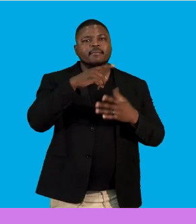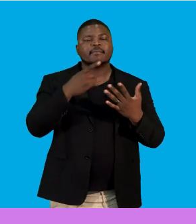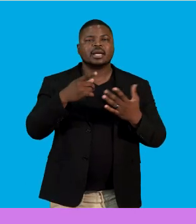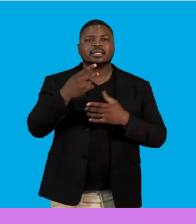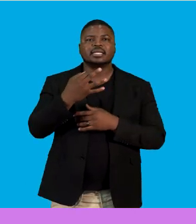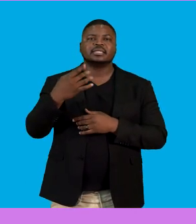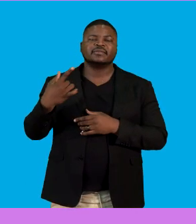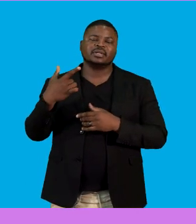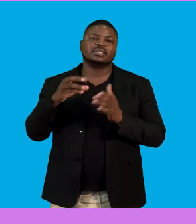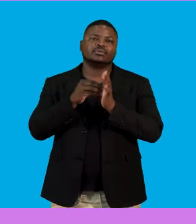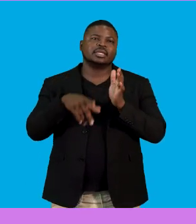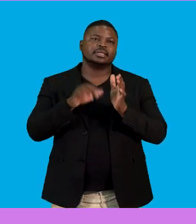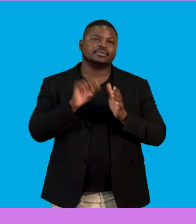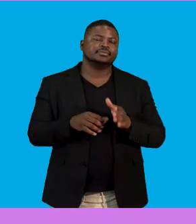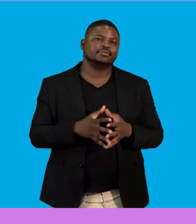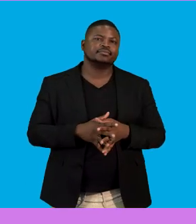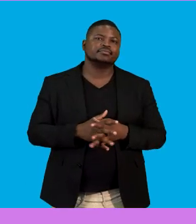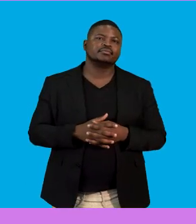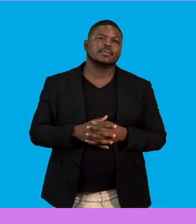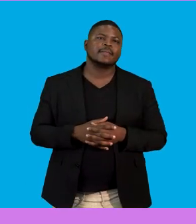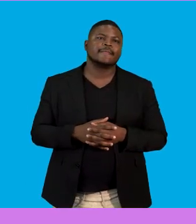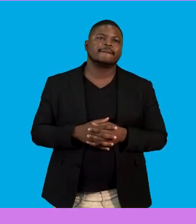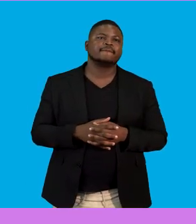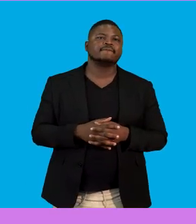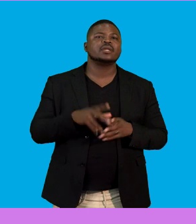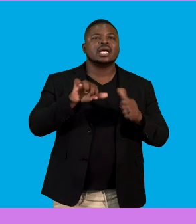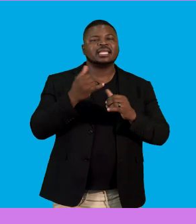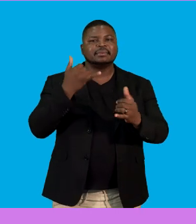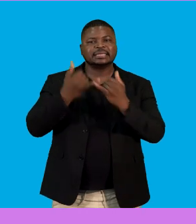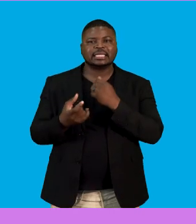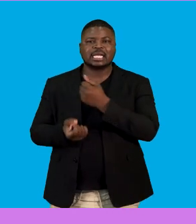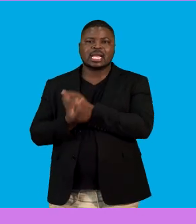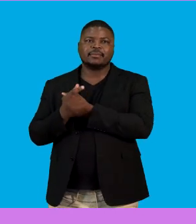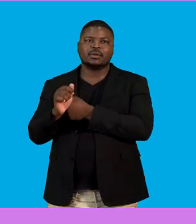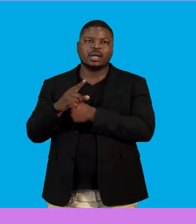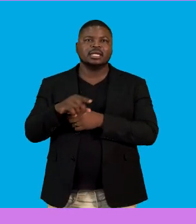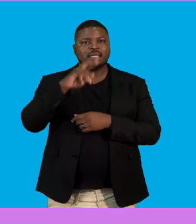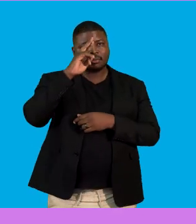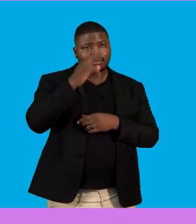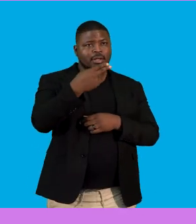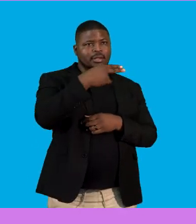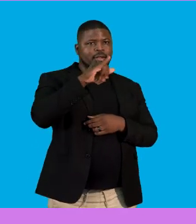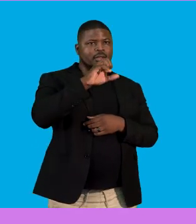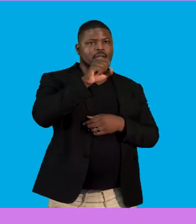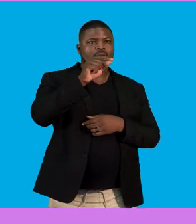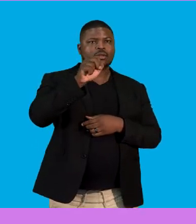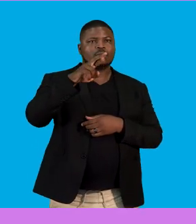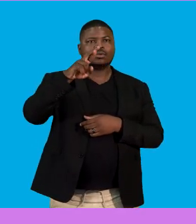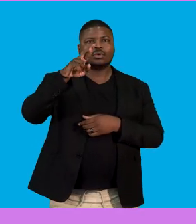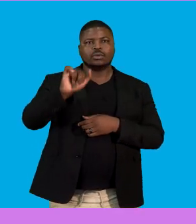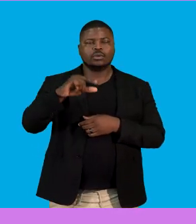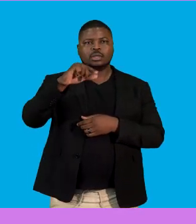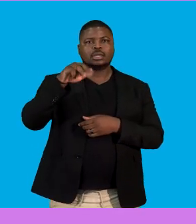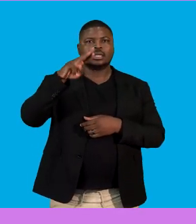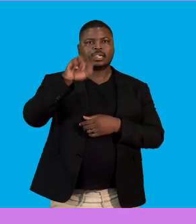other colors. Then the common errors that we might come across is, firstly, a histogram represents continuous